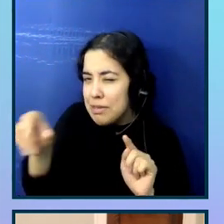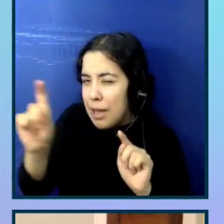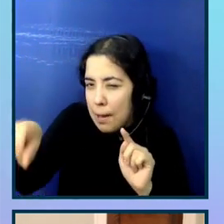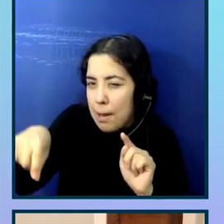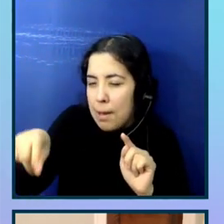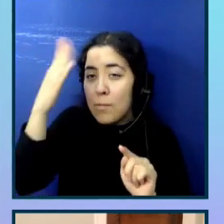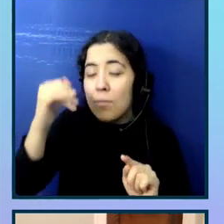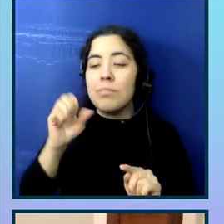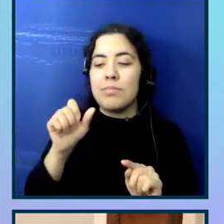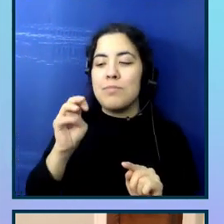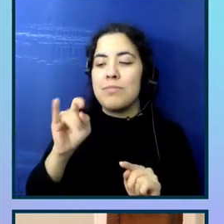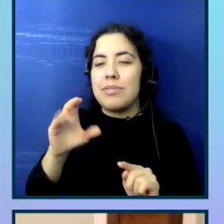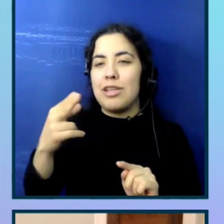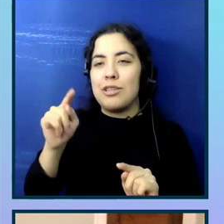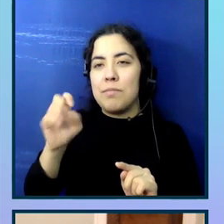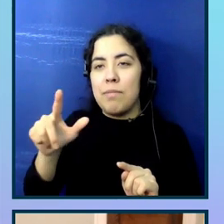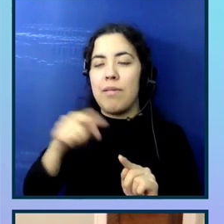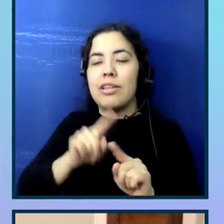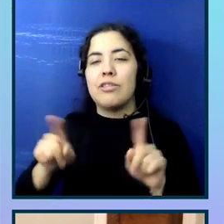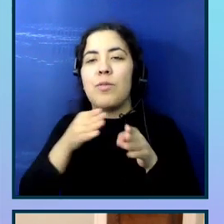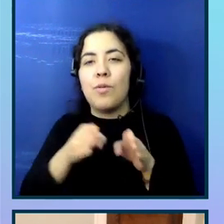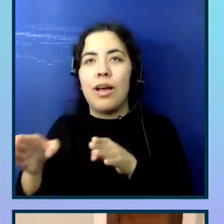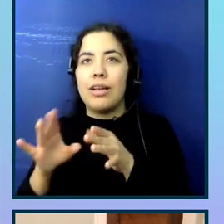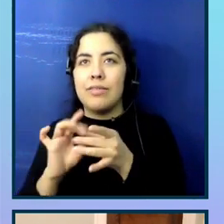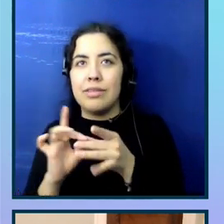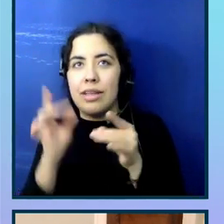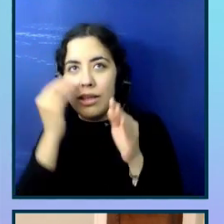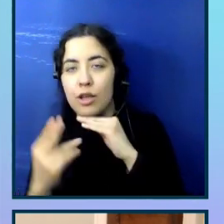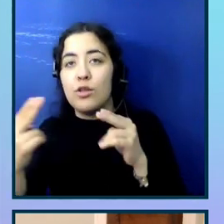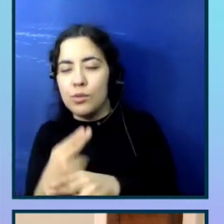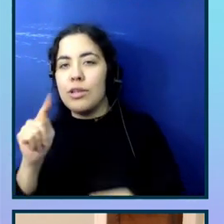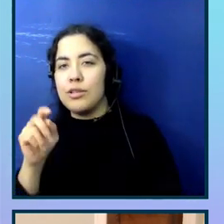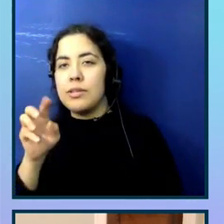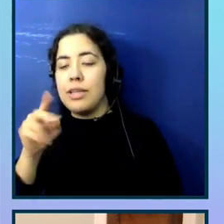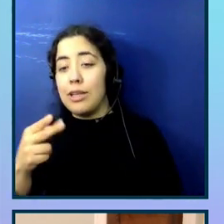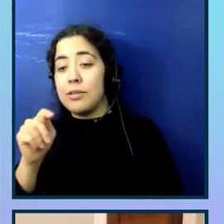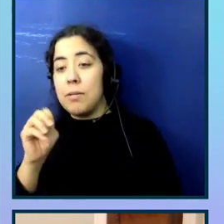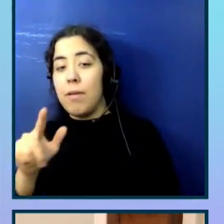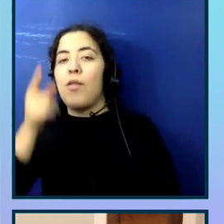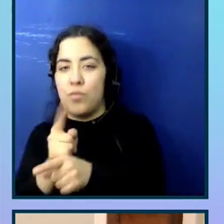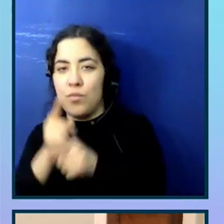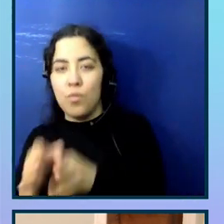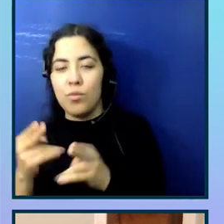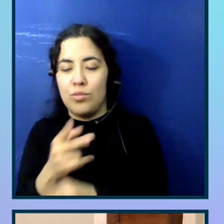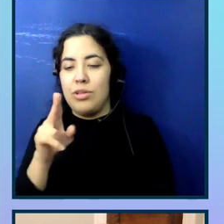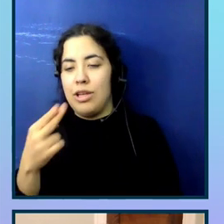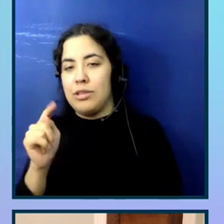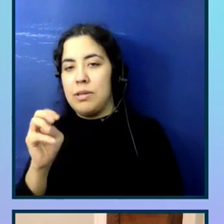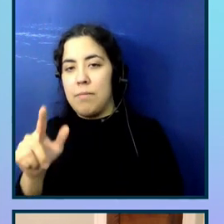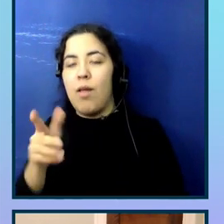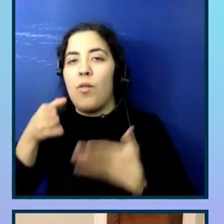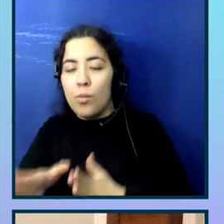because semantic HTML is actually just another way of saying using HTML correctly or using HTML as it's